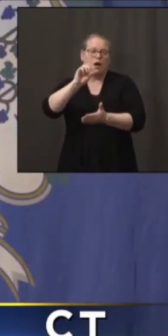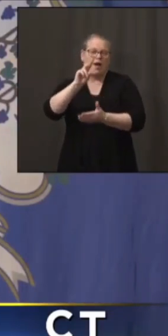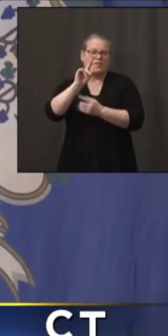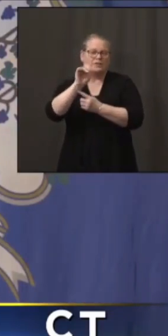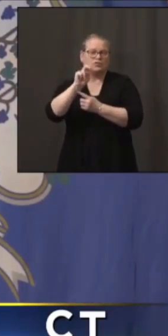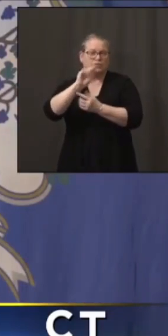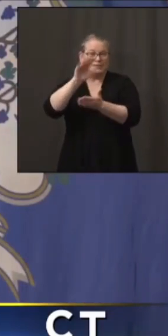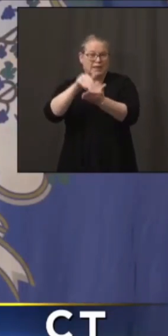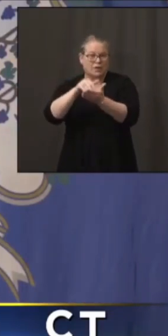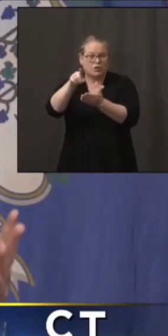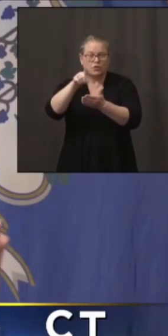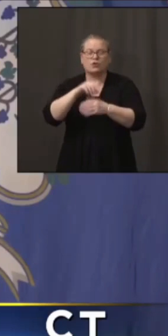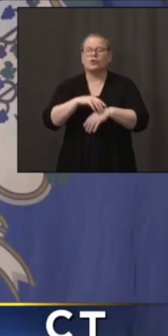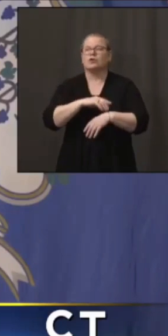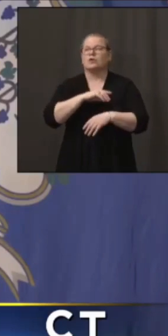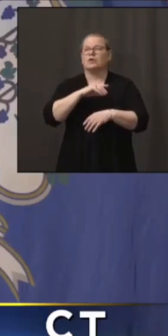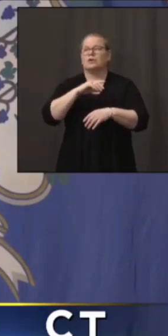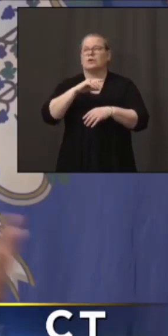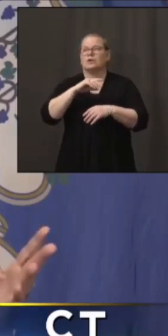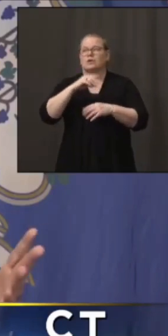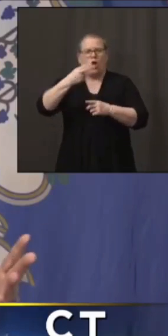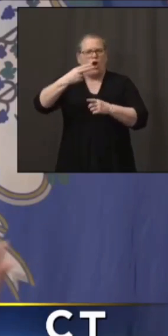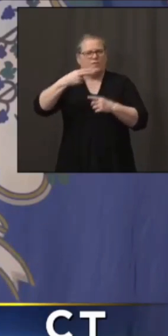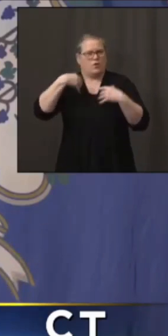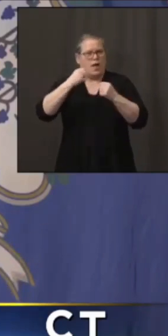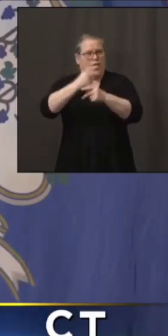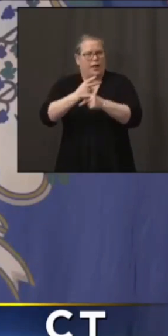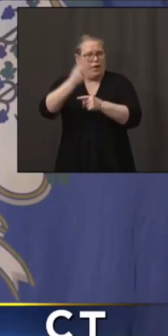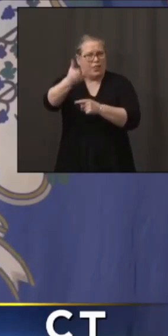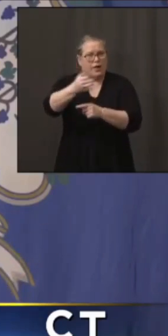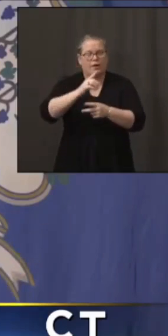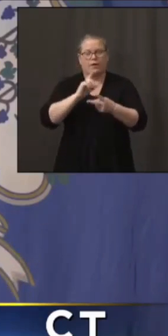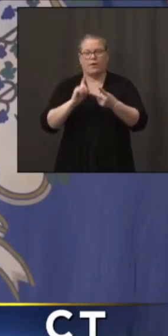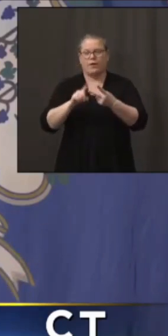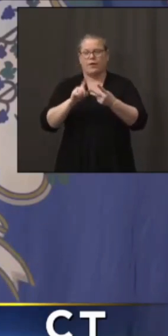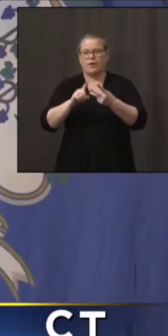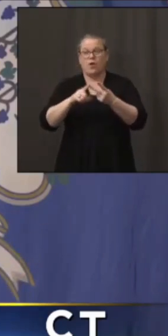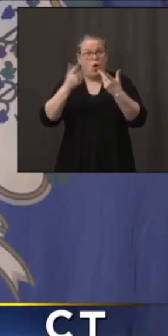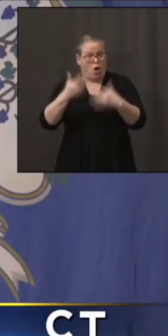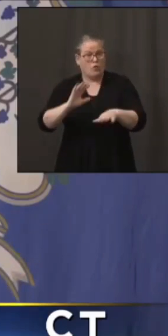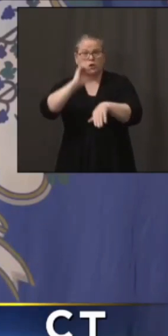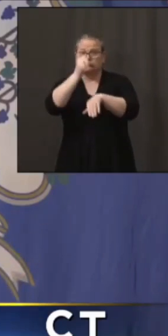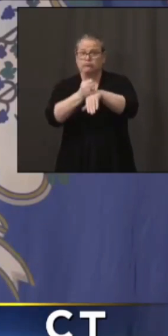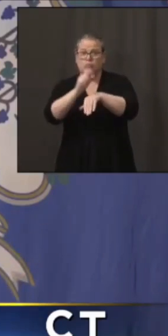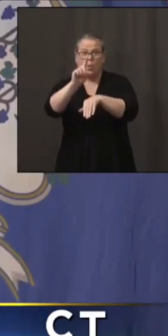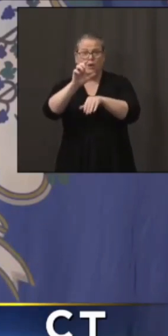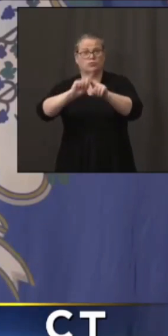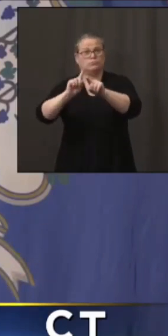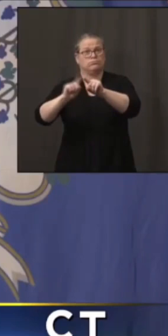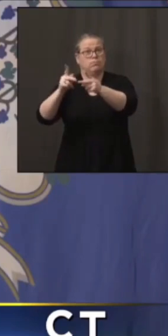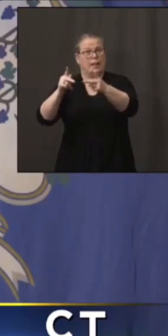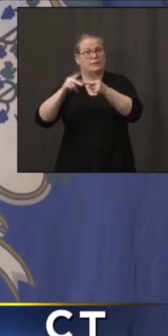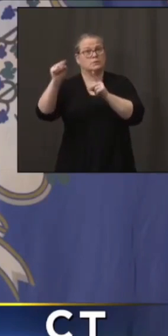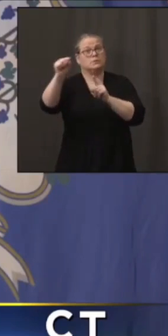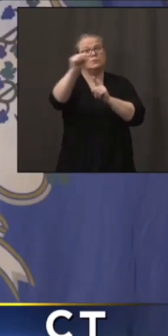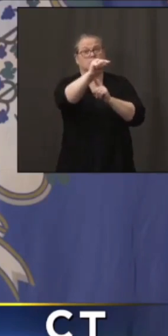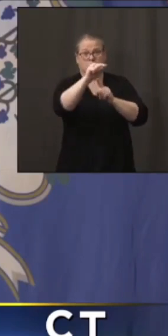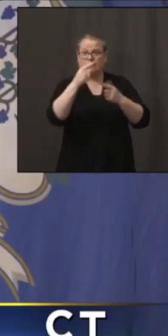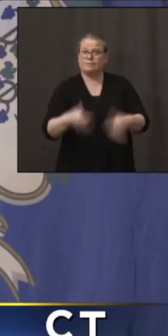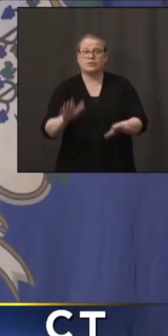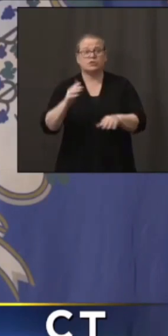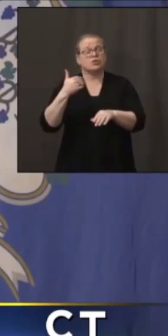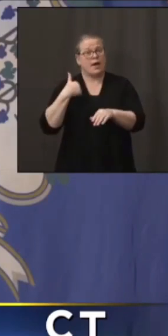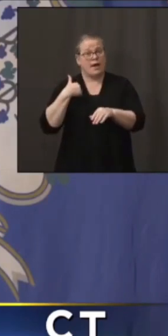And they'll be in dozens of other, well, we already have 100 locations right now, Sue. And once we get our vaccination